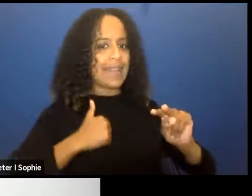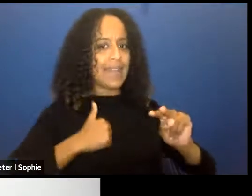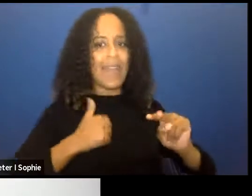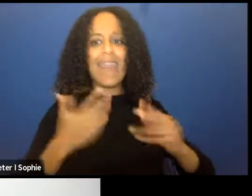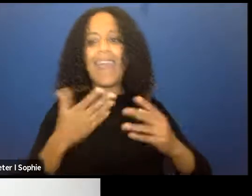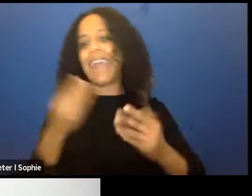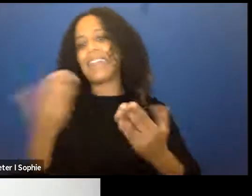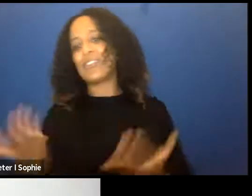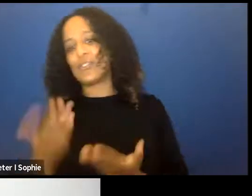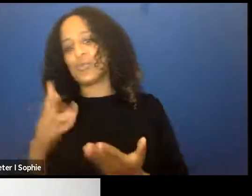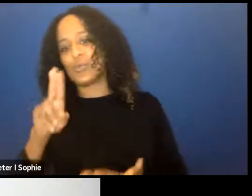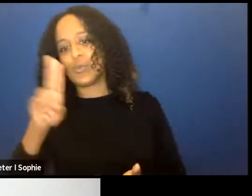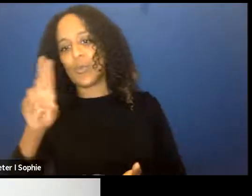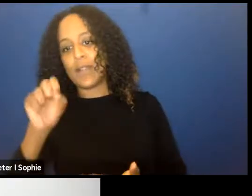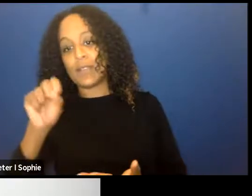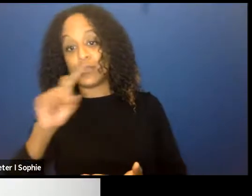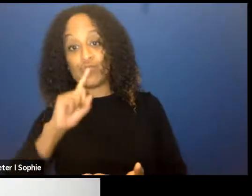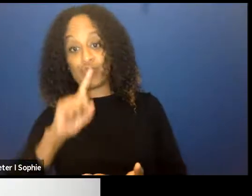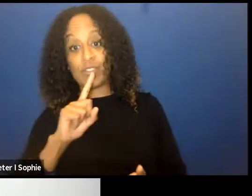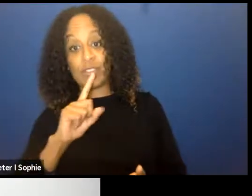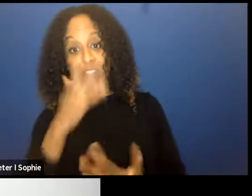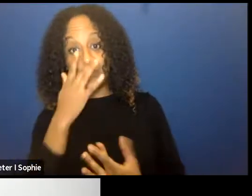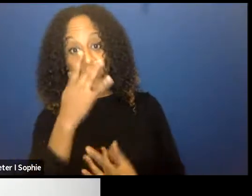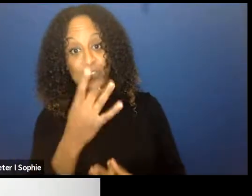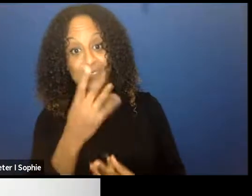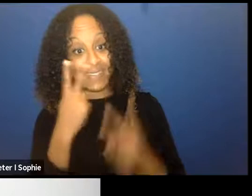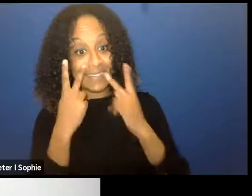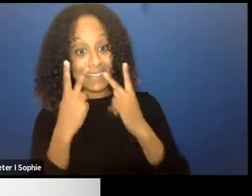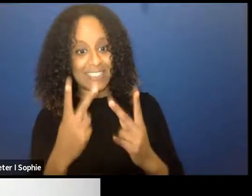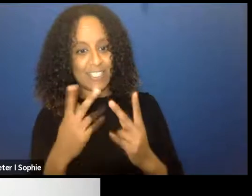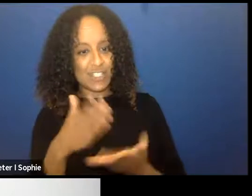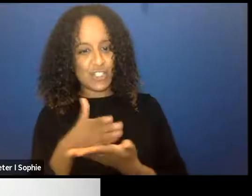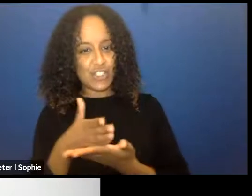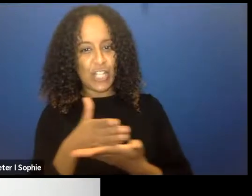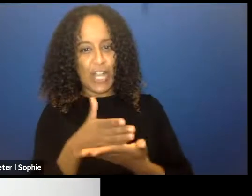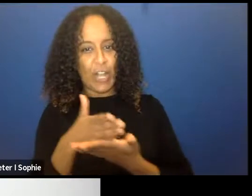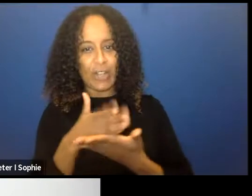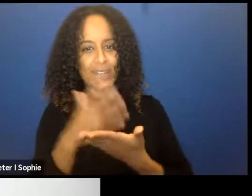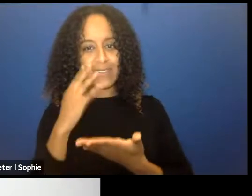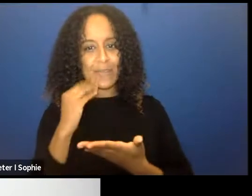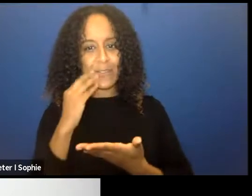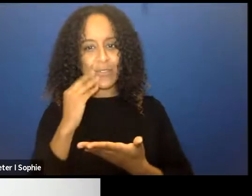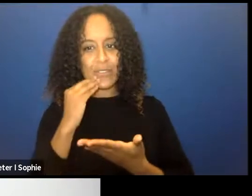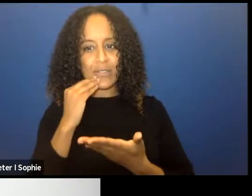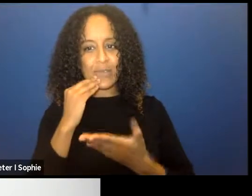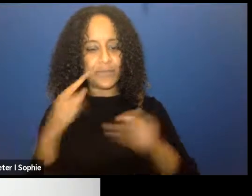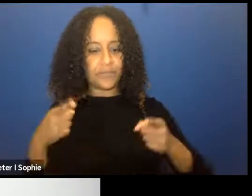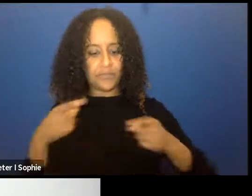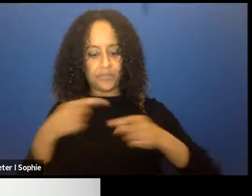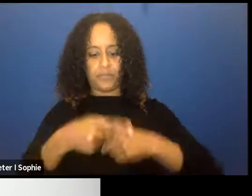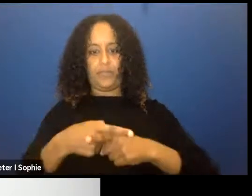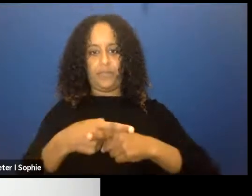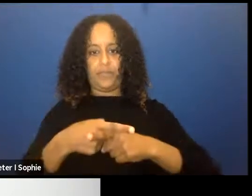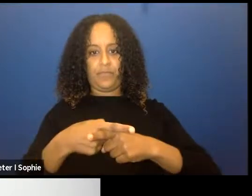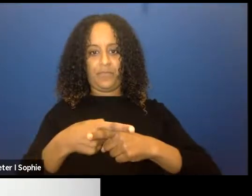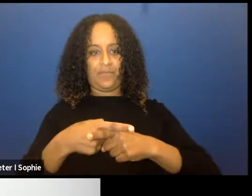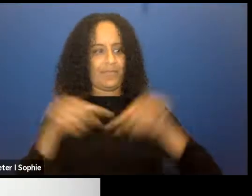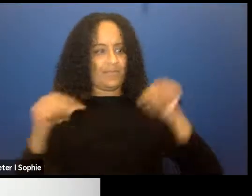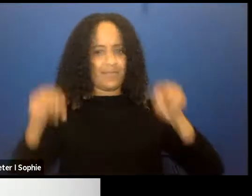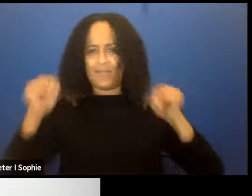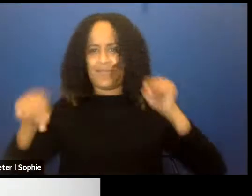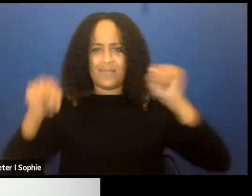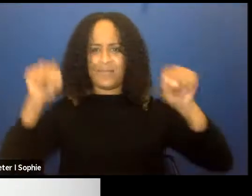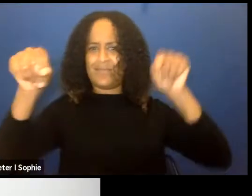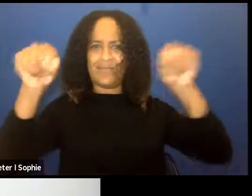States. And it was really interesting to see the shared experiences across all of these groups, that